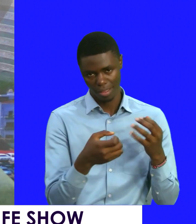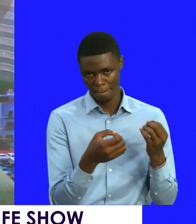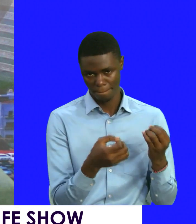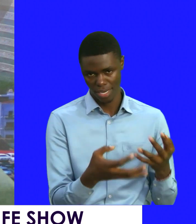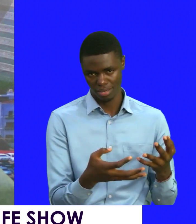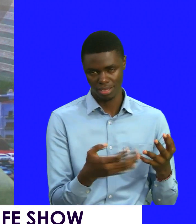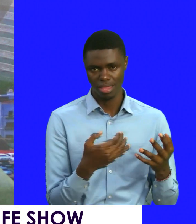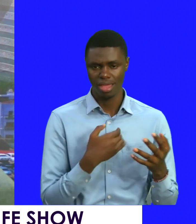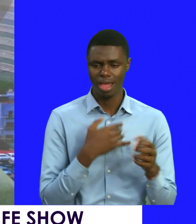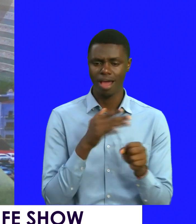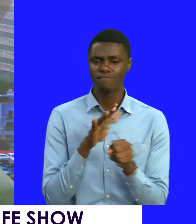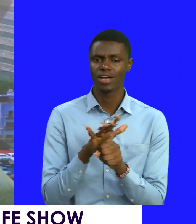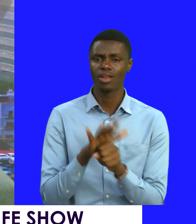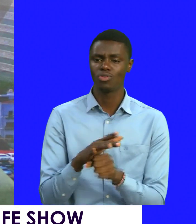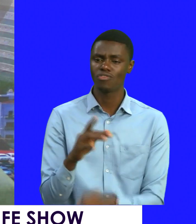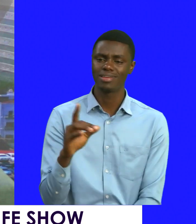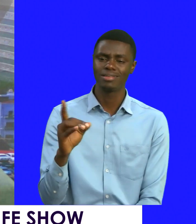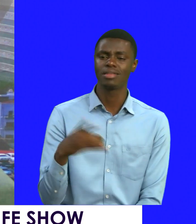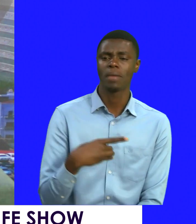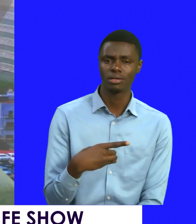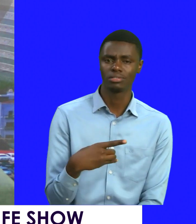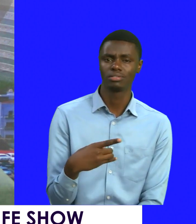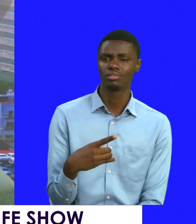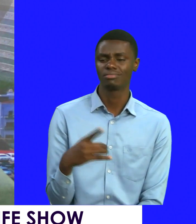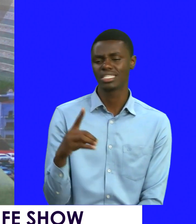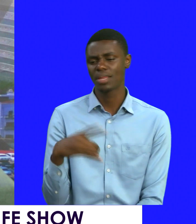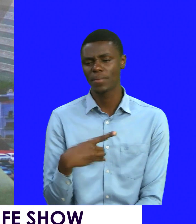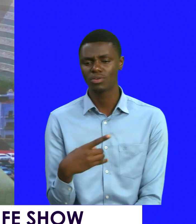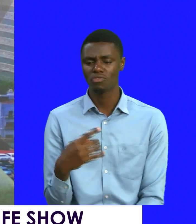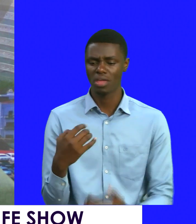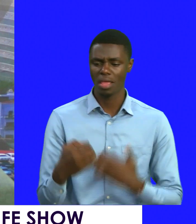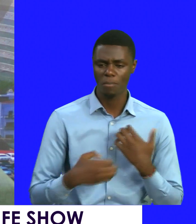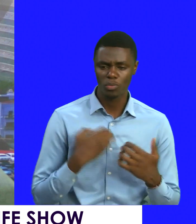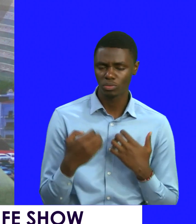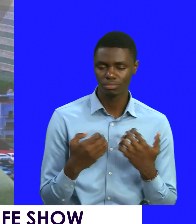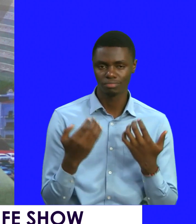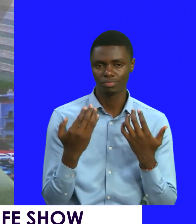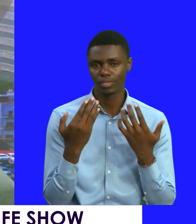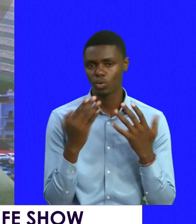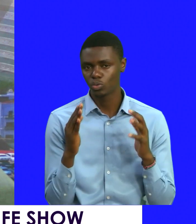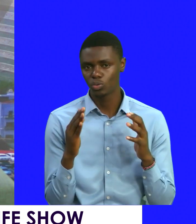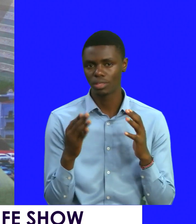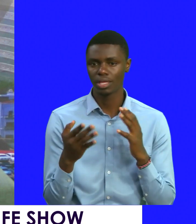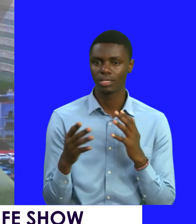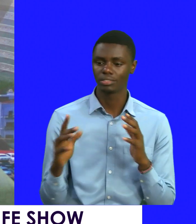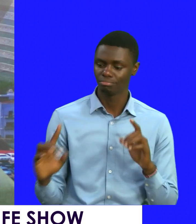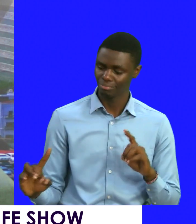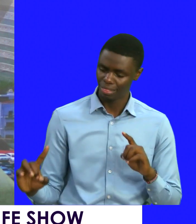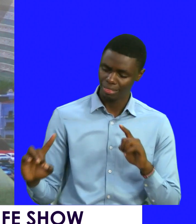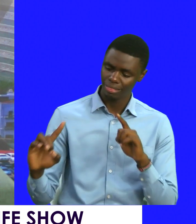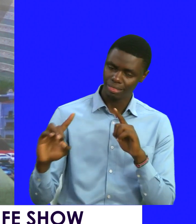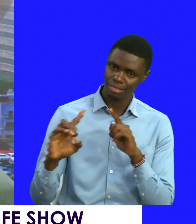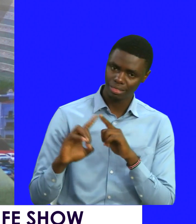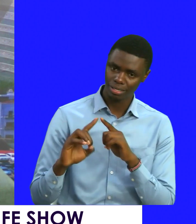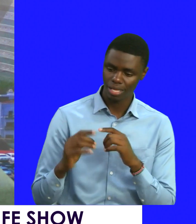And there is a lot of demand on your emotions, a lot of it. You do not realize that the buck stops with your